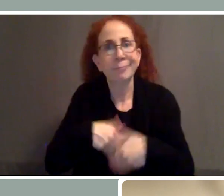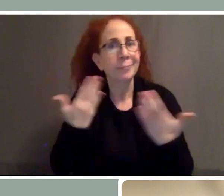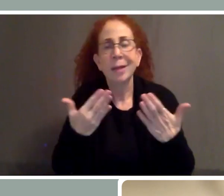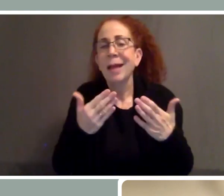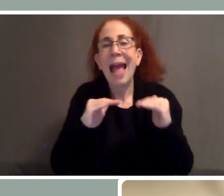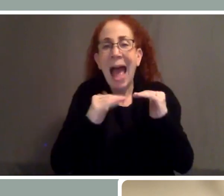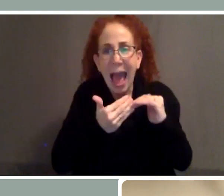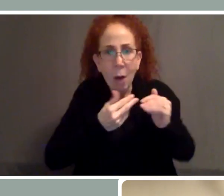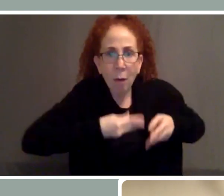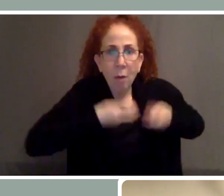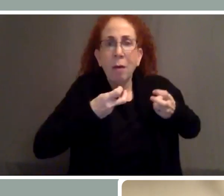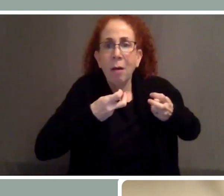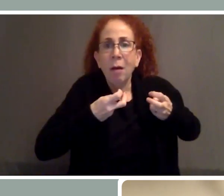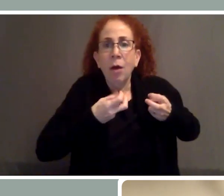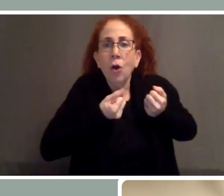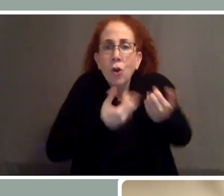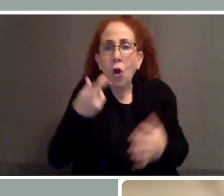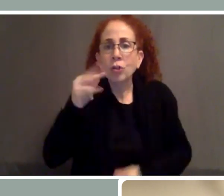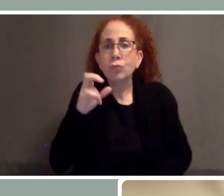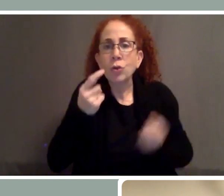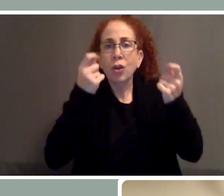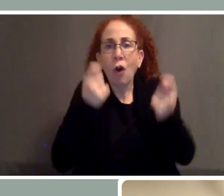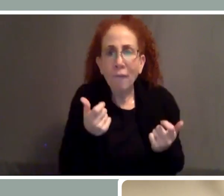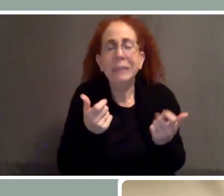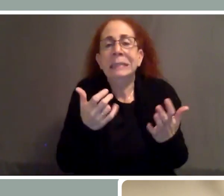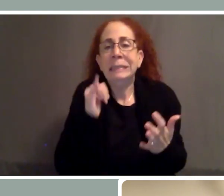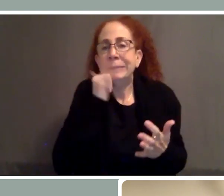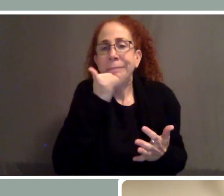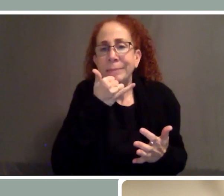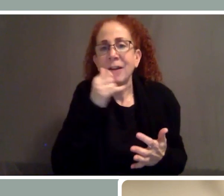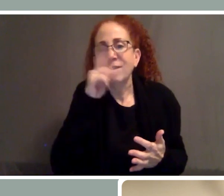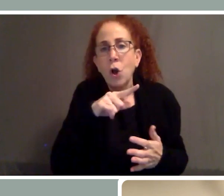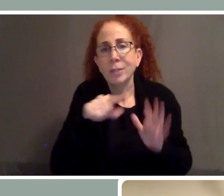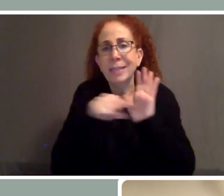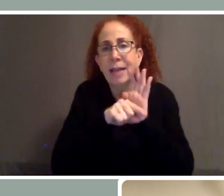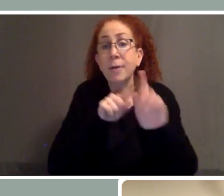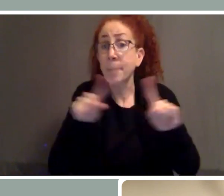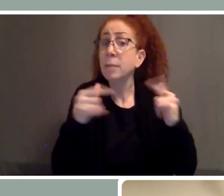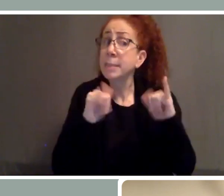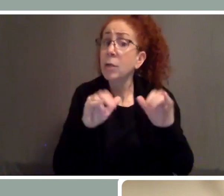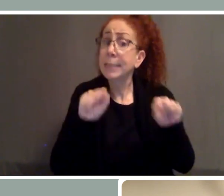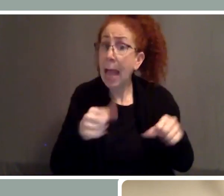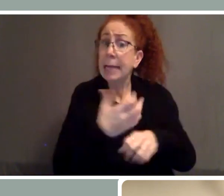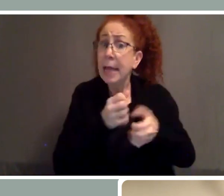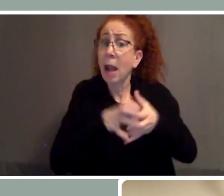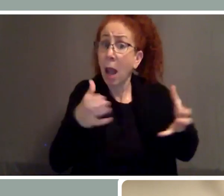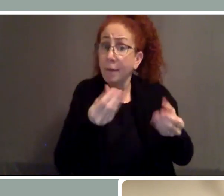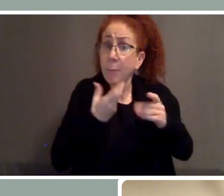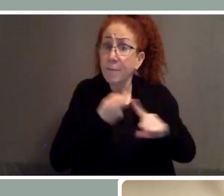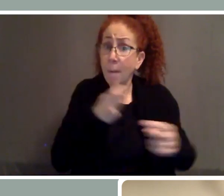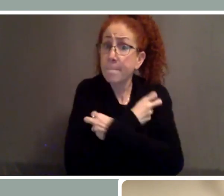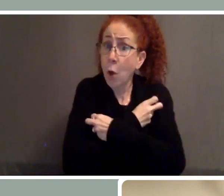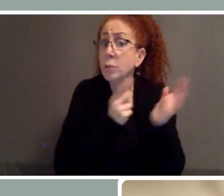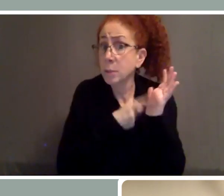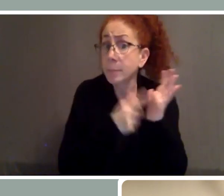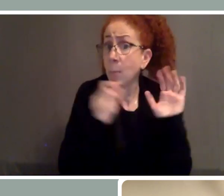to use that made it appear to be falsely negative. But there is a lot that we could still get for bone, and we do sometimes do that, and we